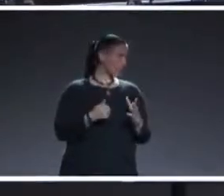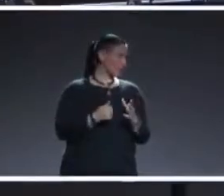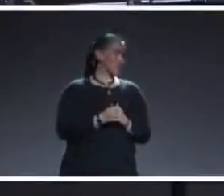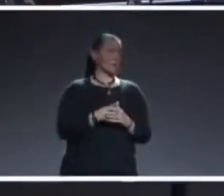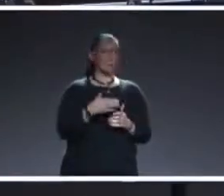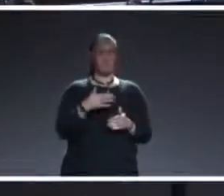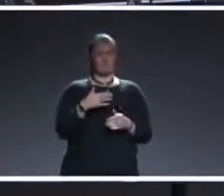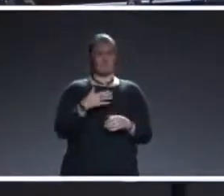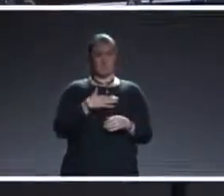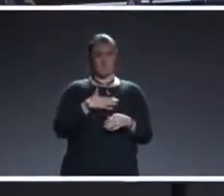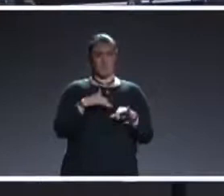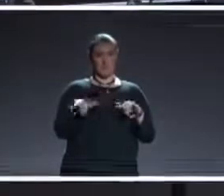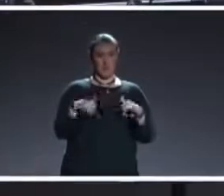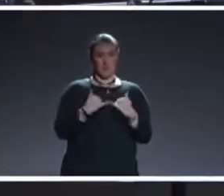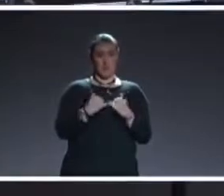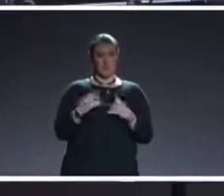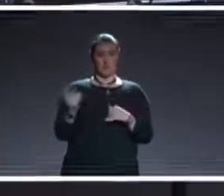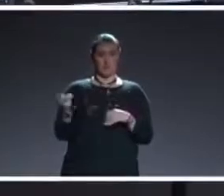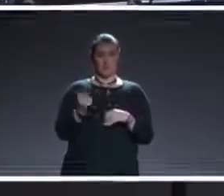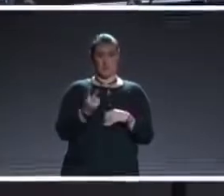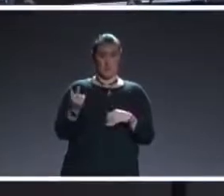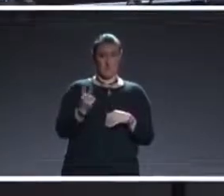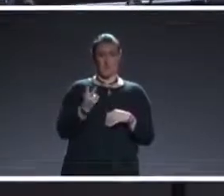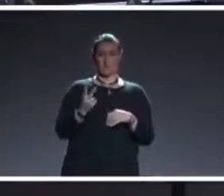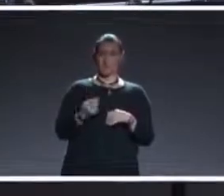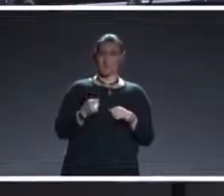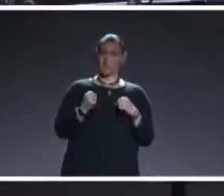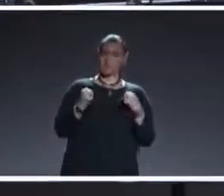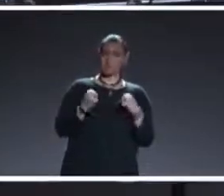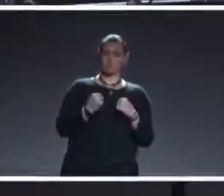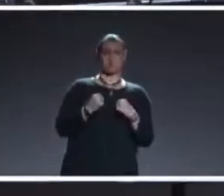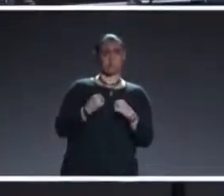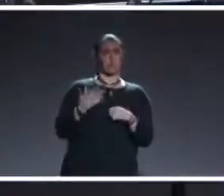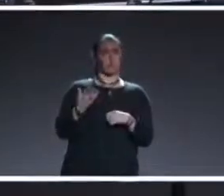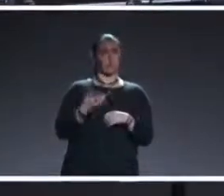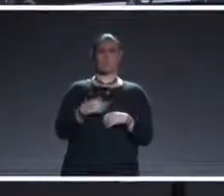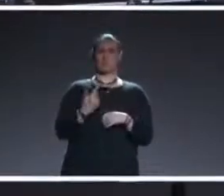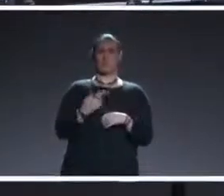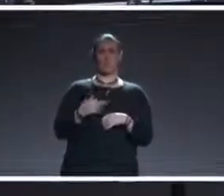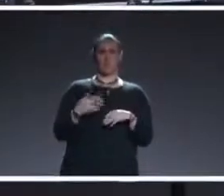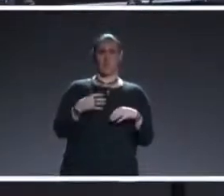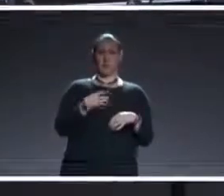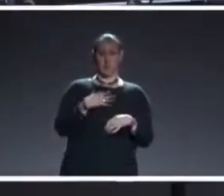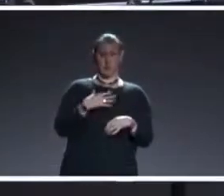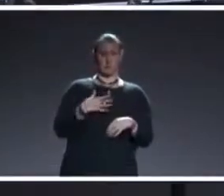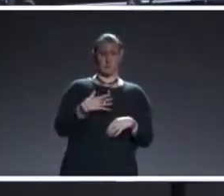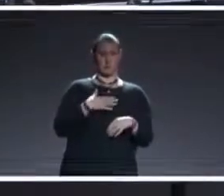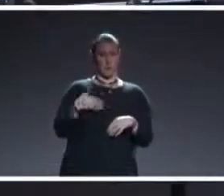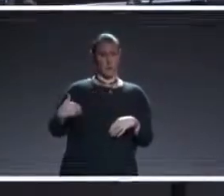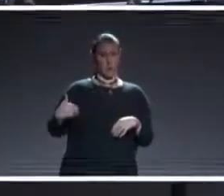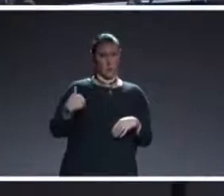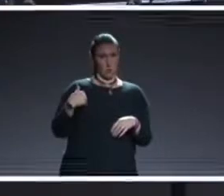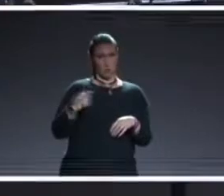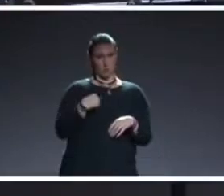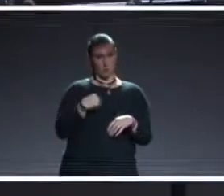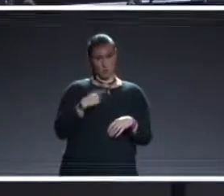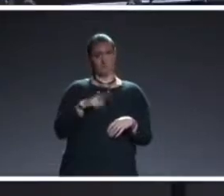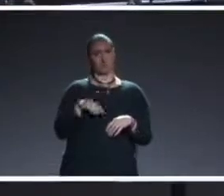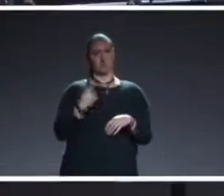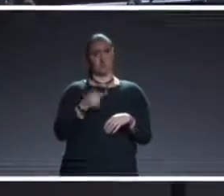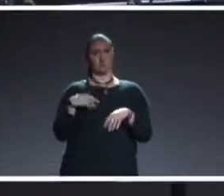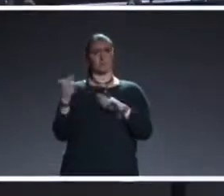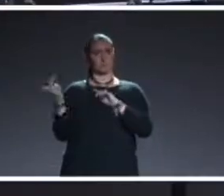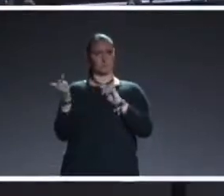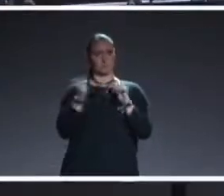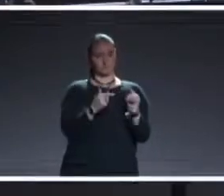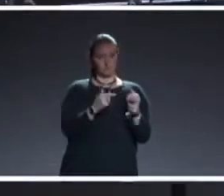ill, or my dad first got ill, and my wife and I went home to take care of